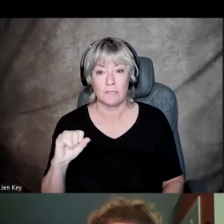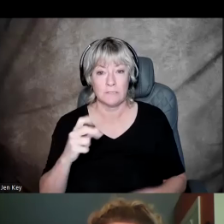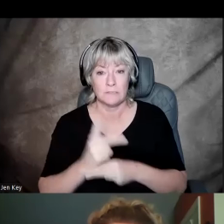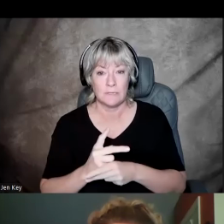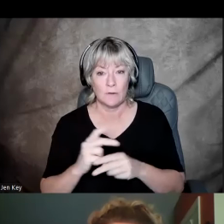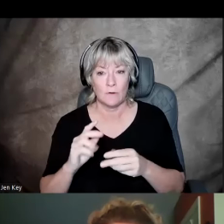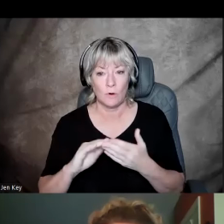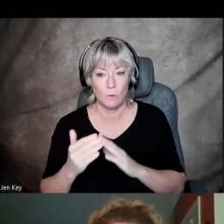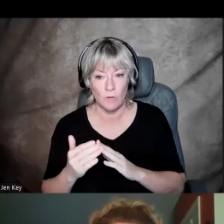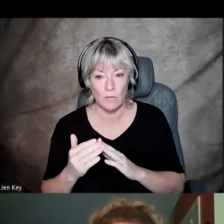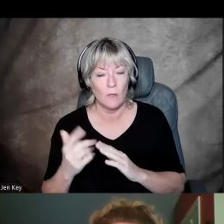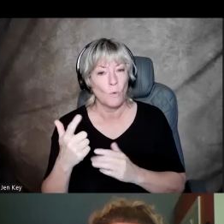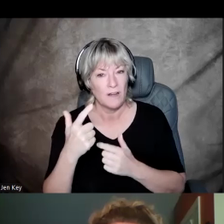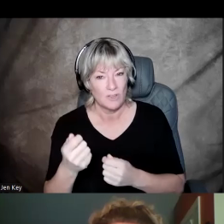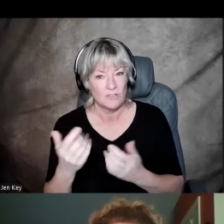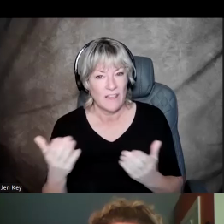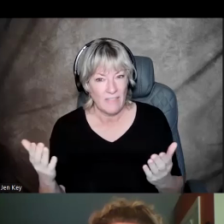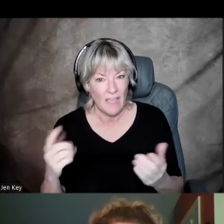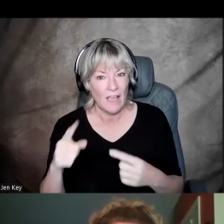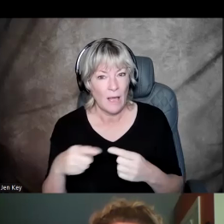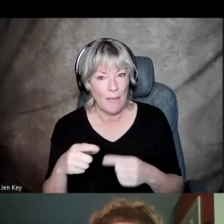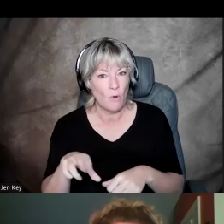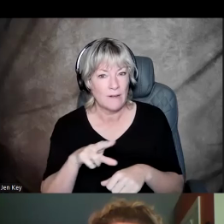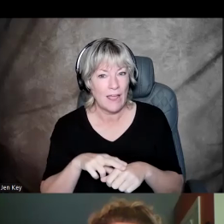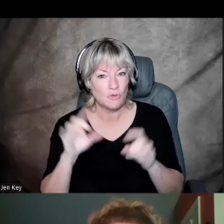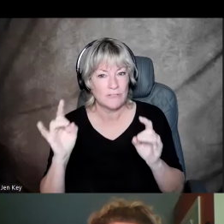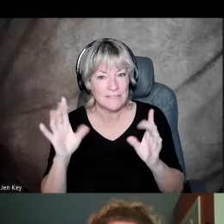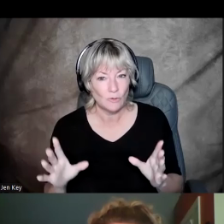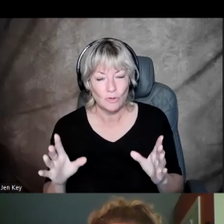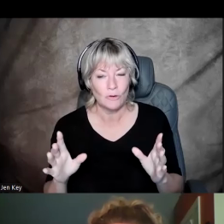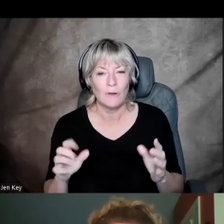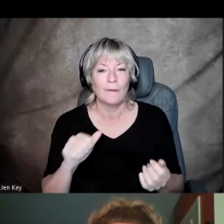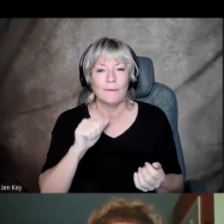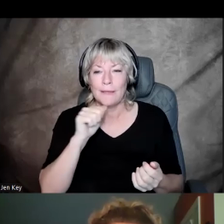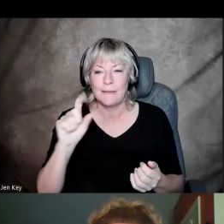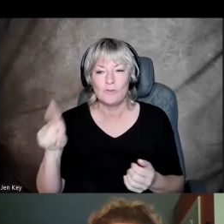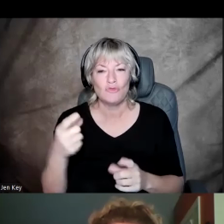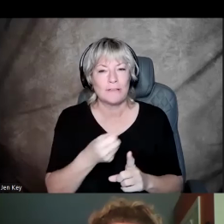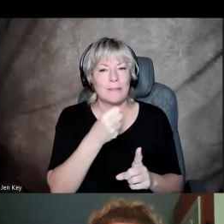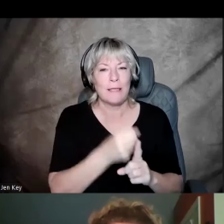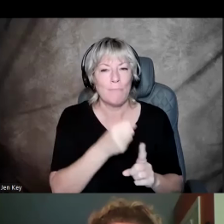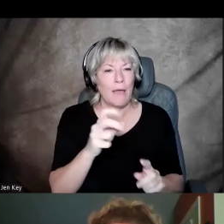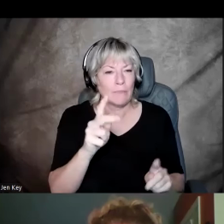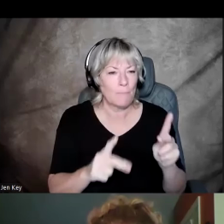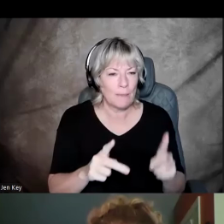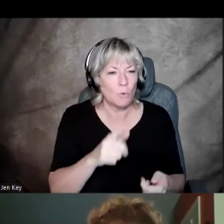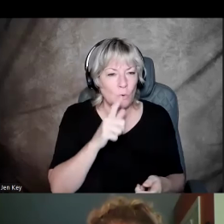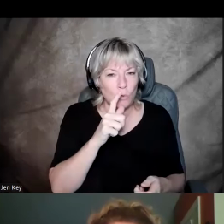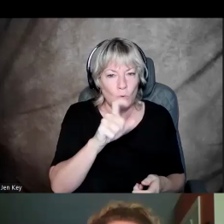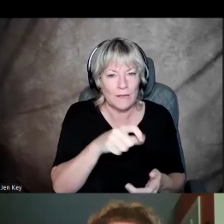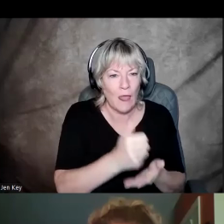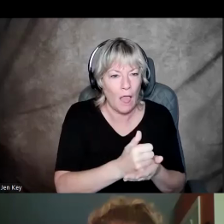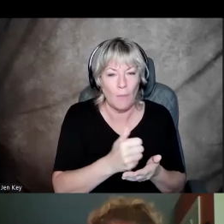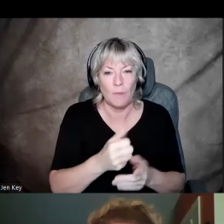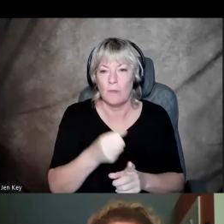the interesting things about disasters is that it doesn't just affect the people who need to be helped, it affects